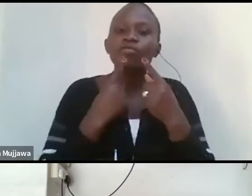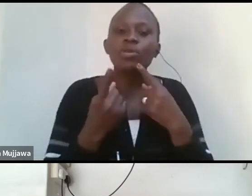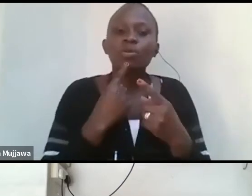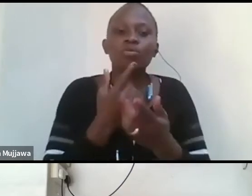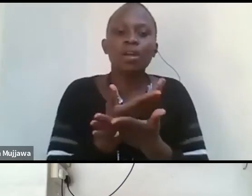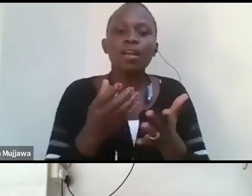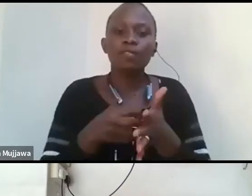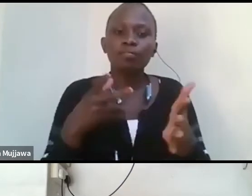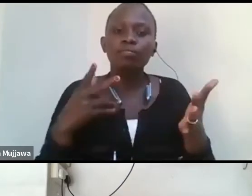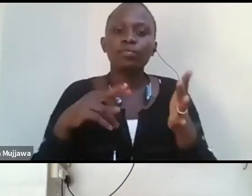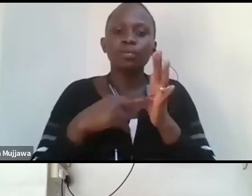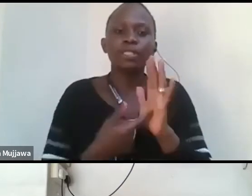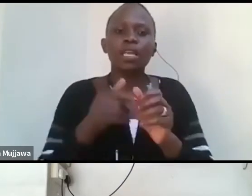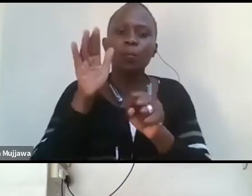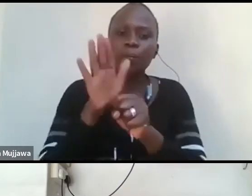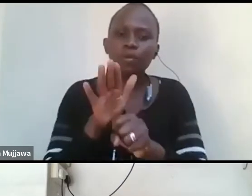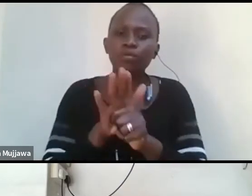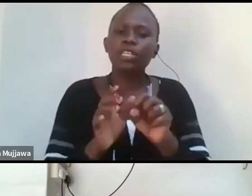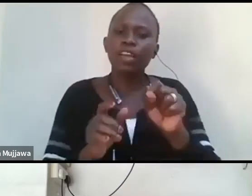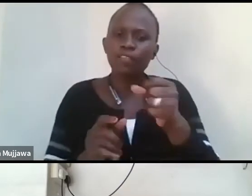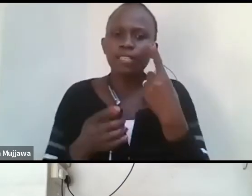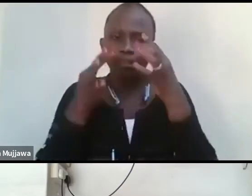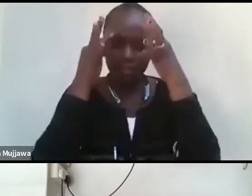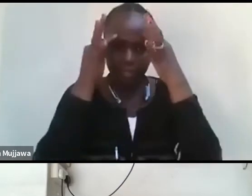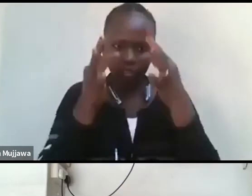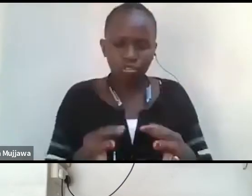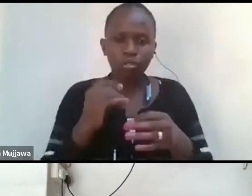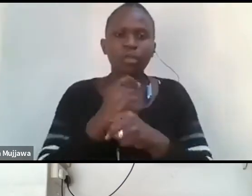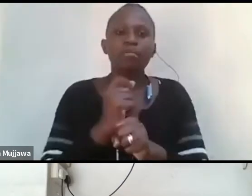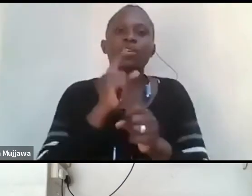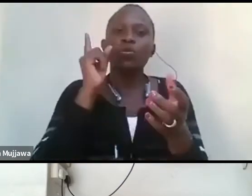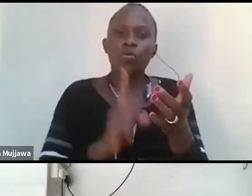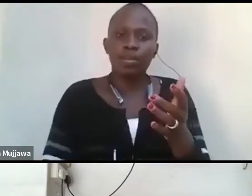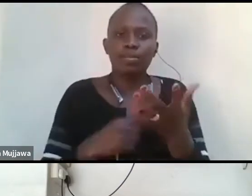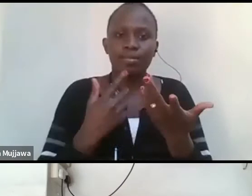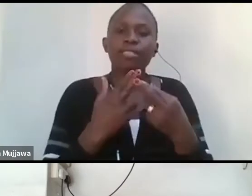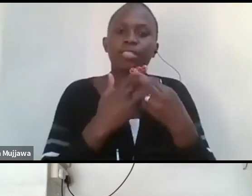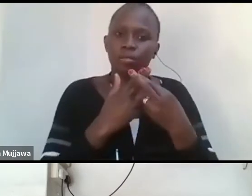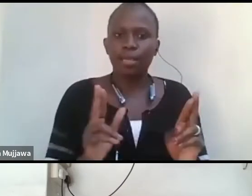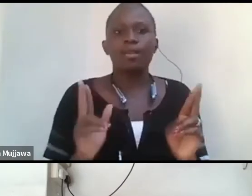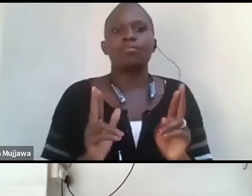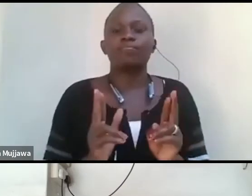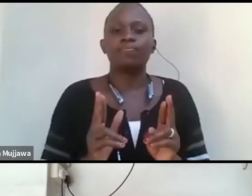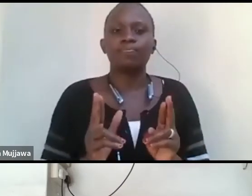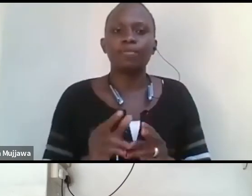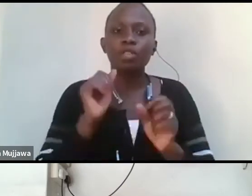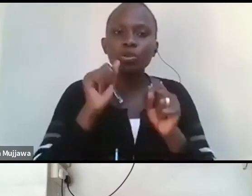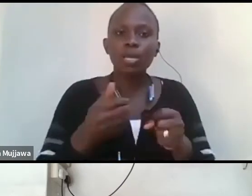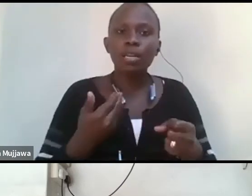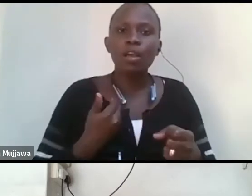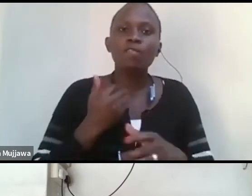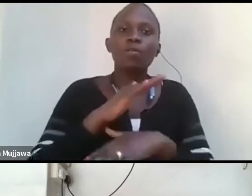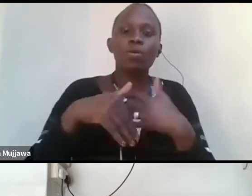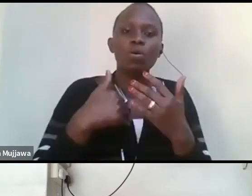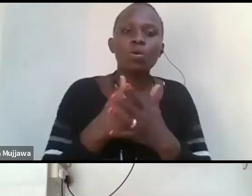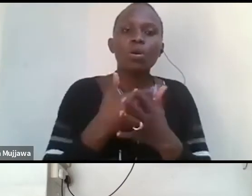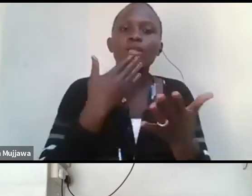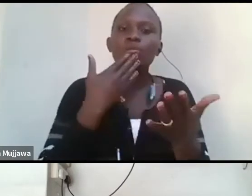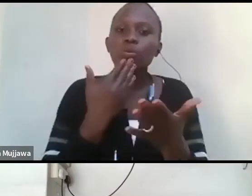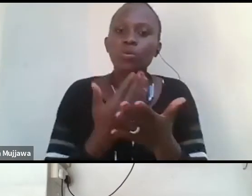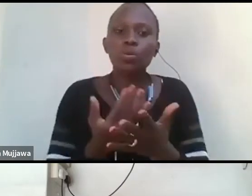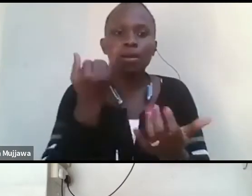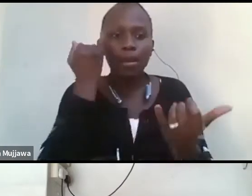that the first decision they had to make was the decision to start. Because we can have all these good ideas on